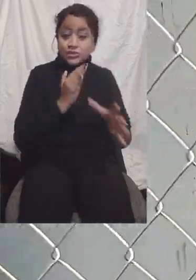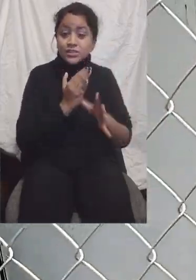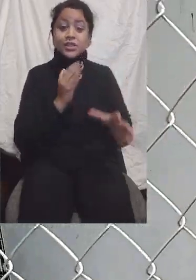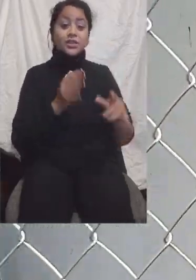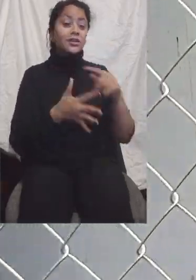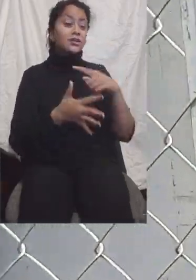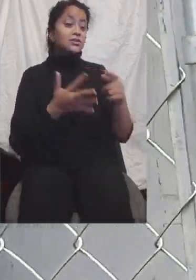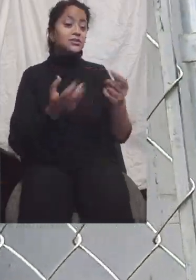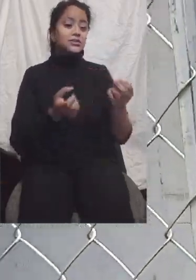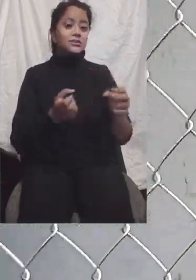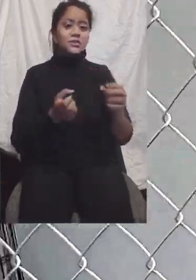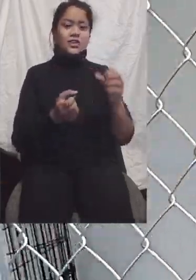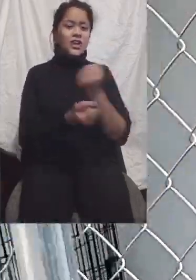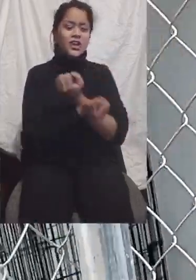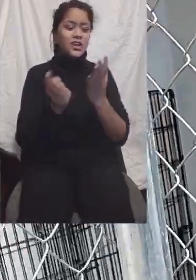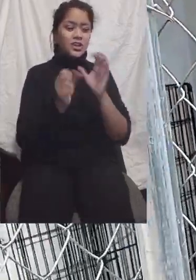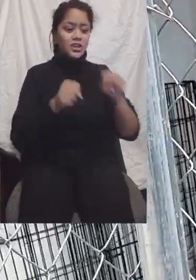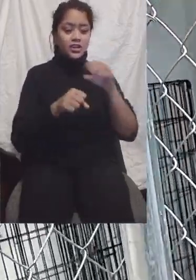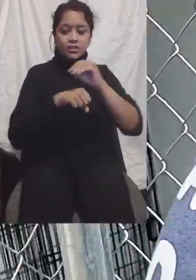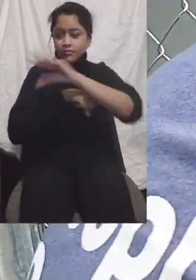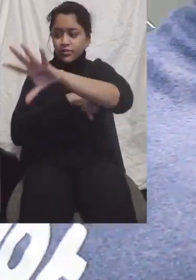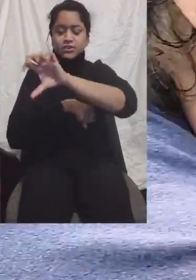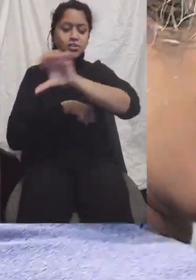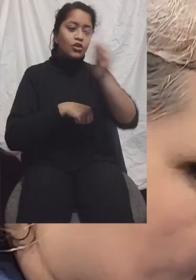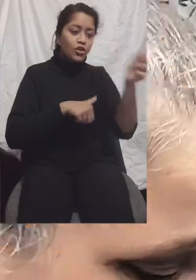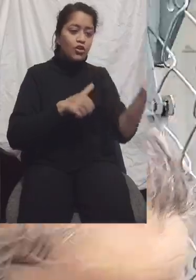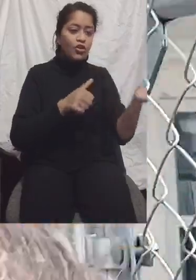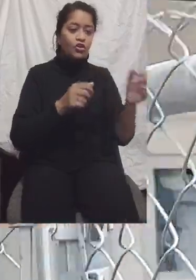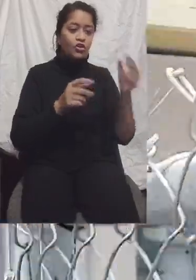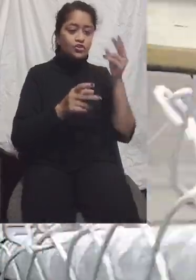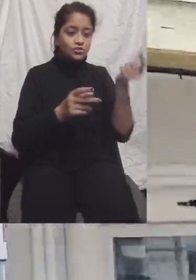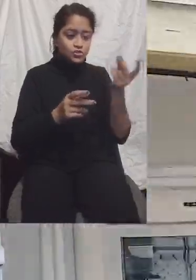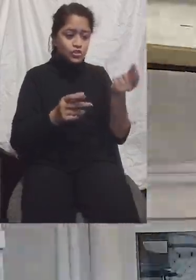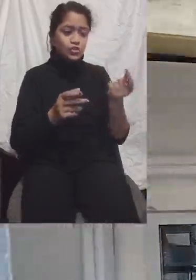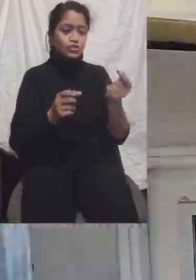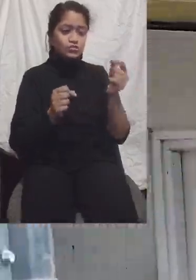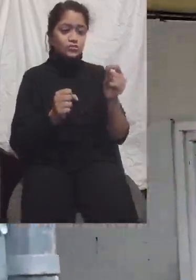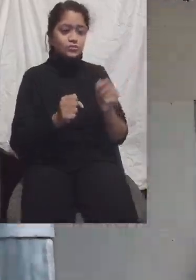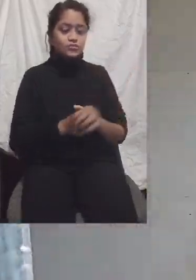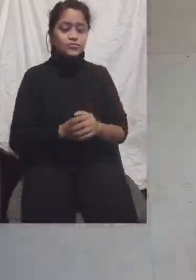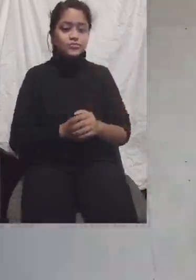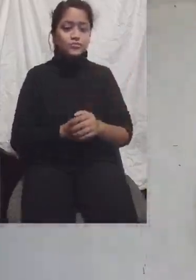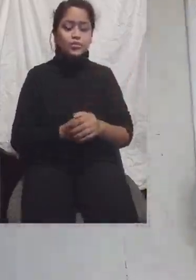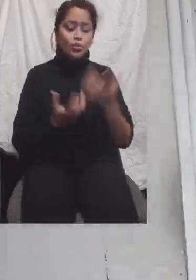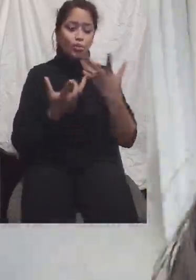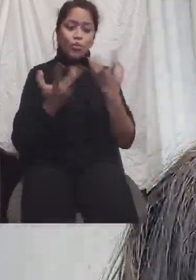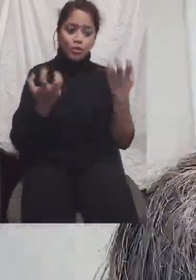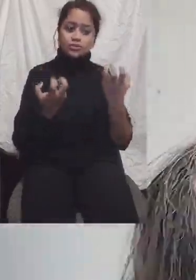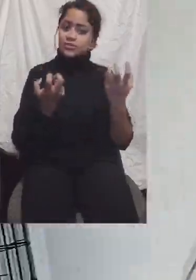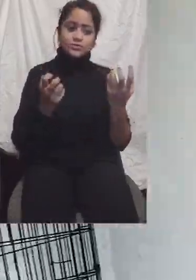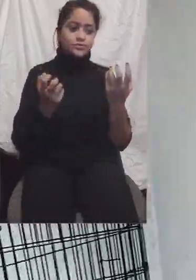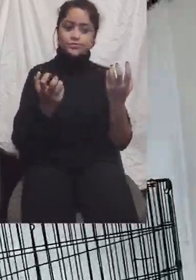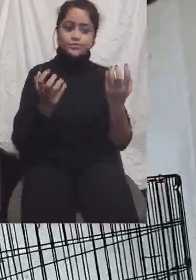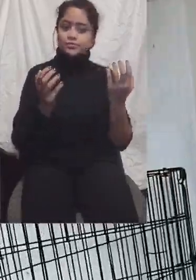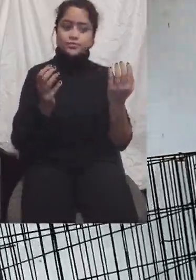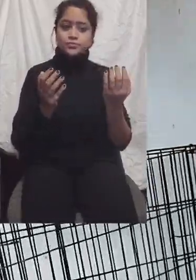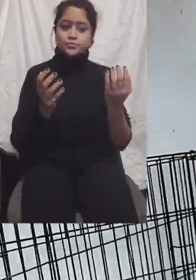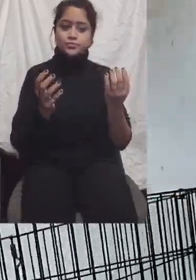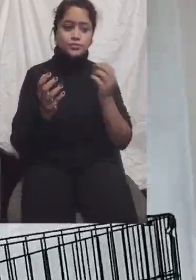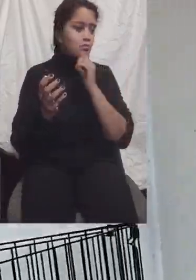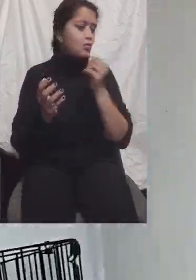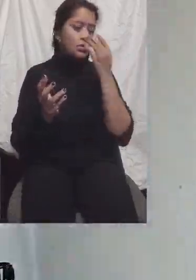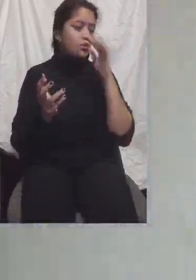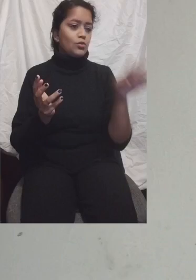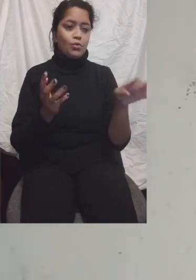be contagious. Or we have to go the other way. Anything that can be contagious to the rest of the population, and of course we want to avoid that.